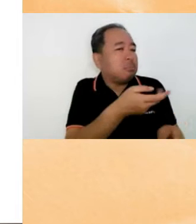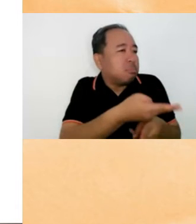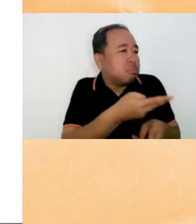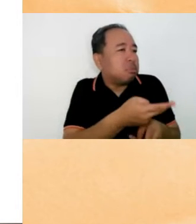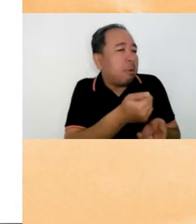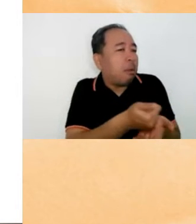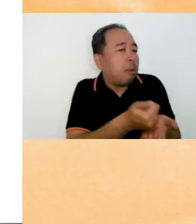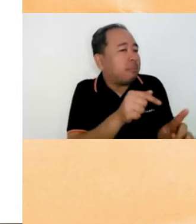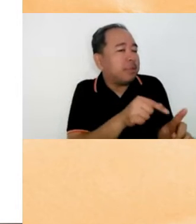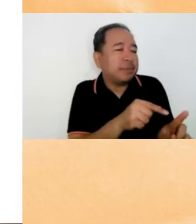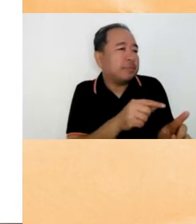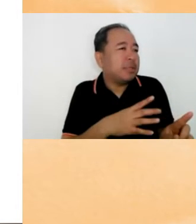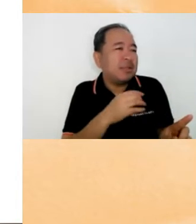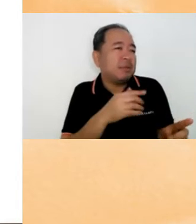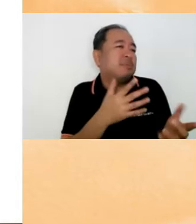Usually,